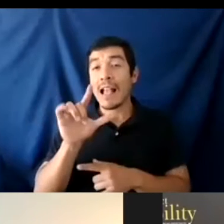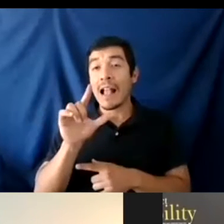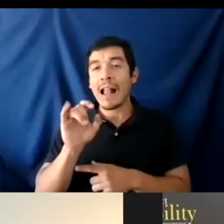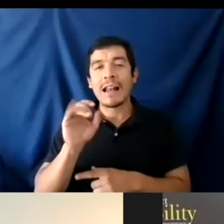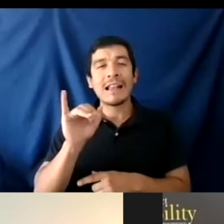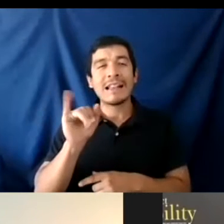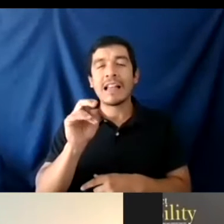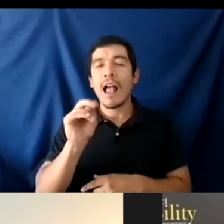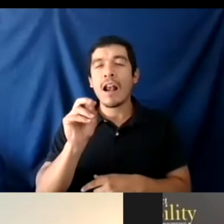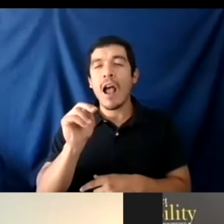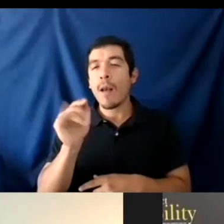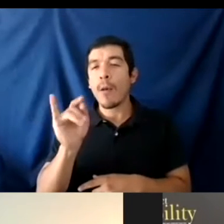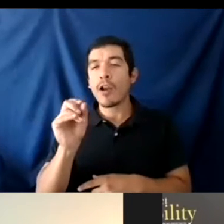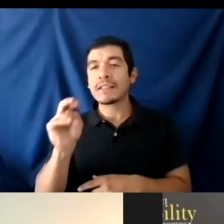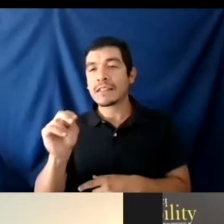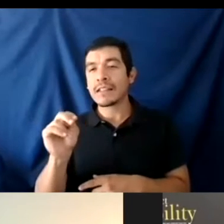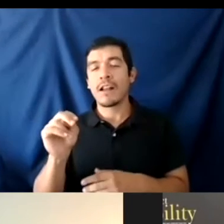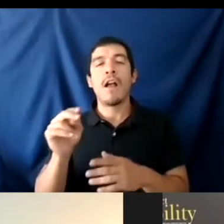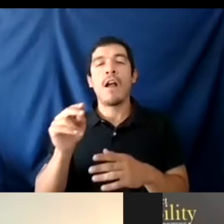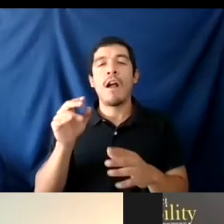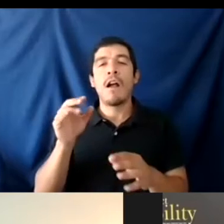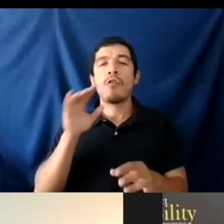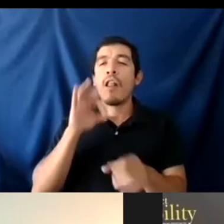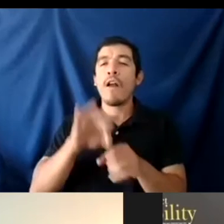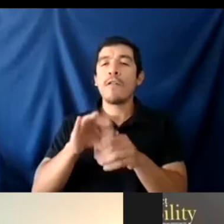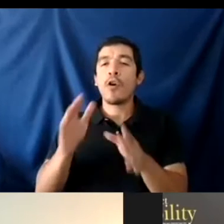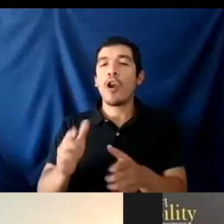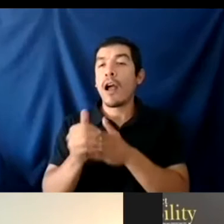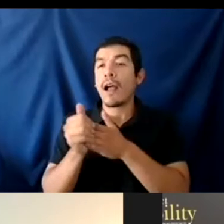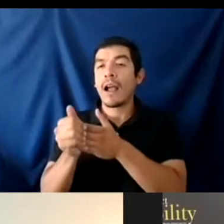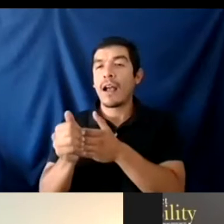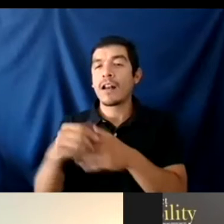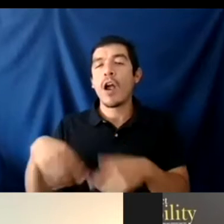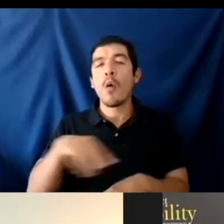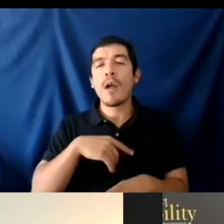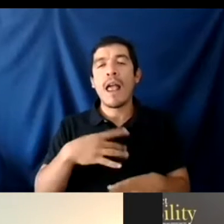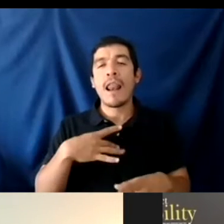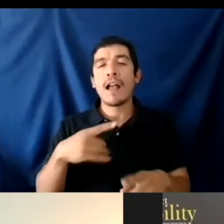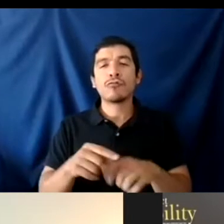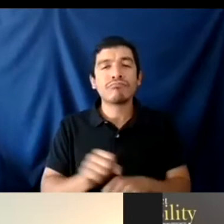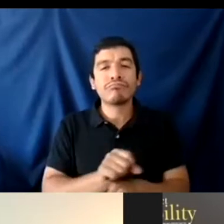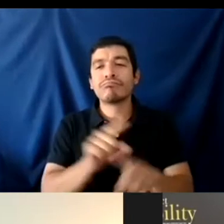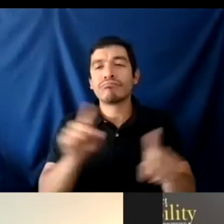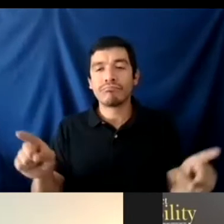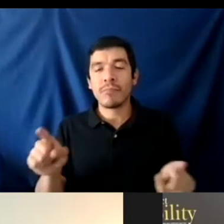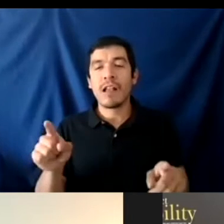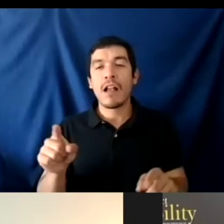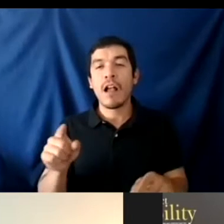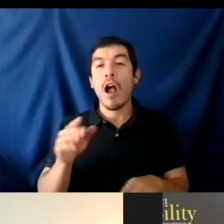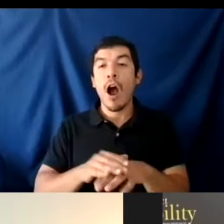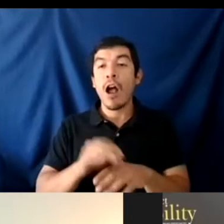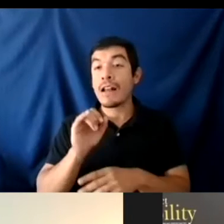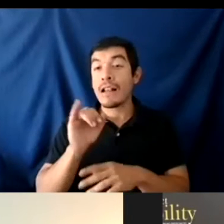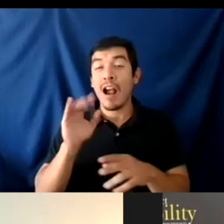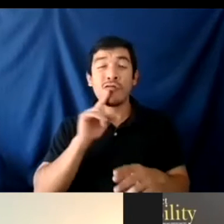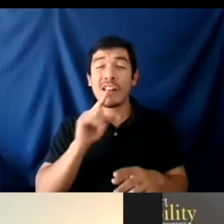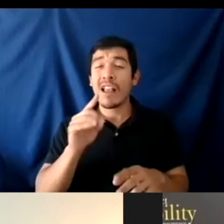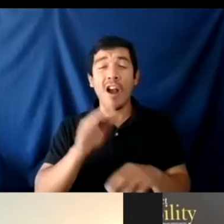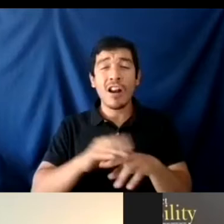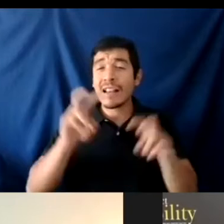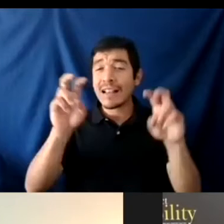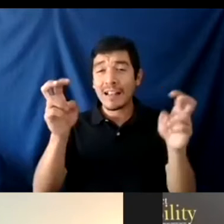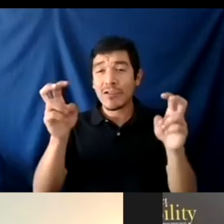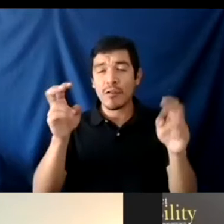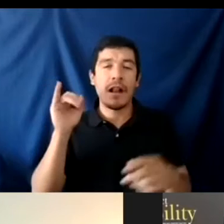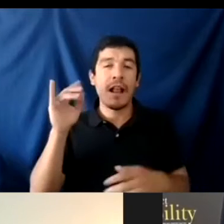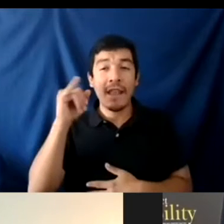voter guide. And this is the sort of thing, that we like to put our flag in on ground issues, because the idea is that